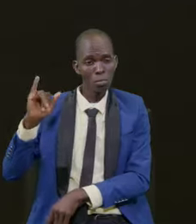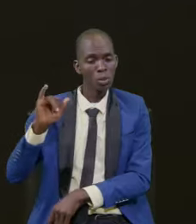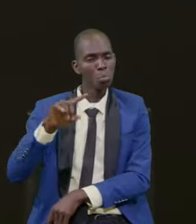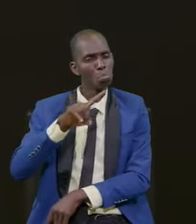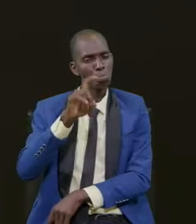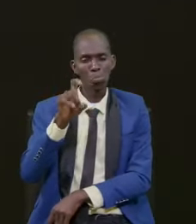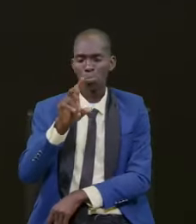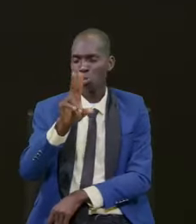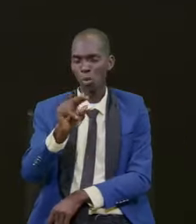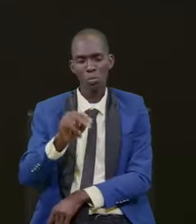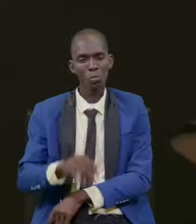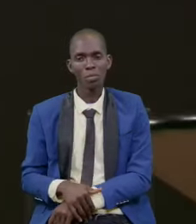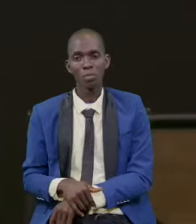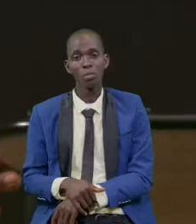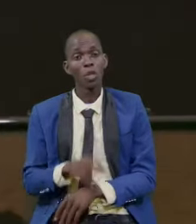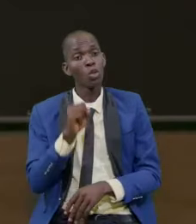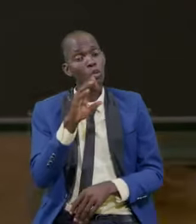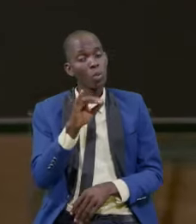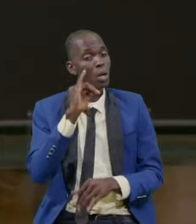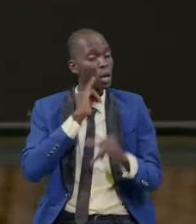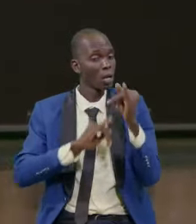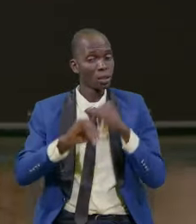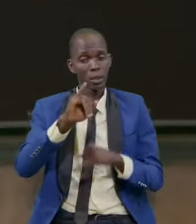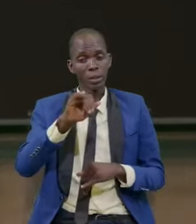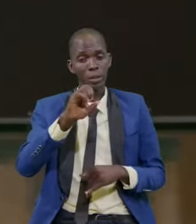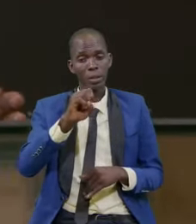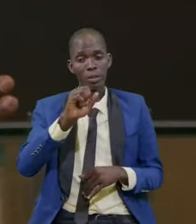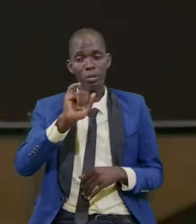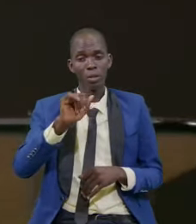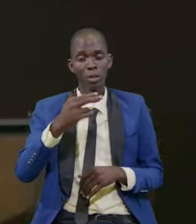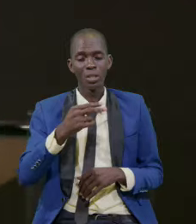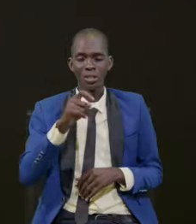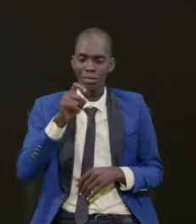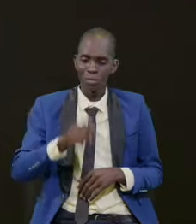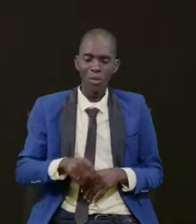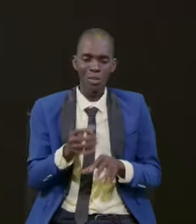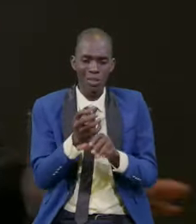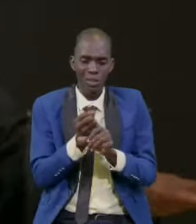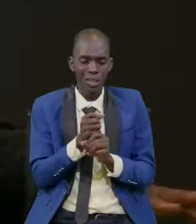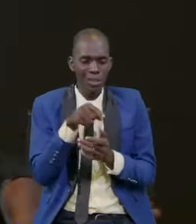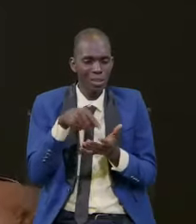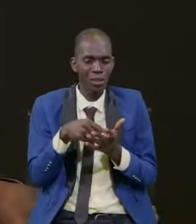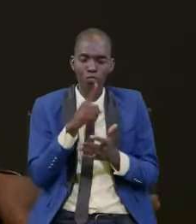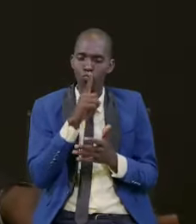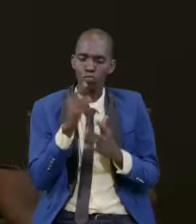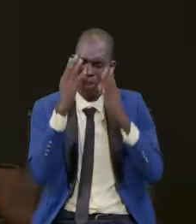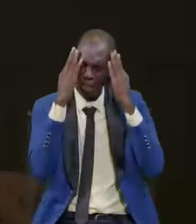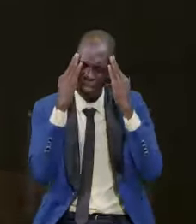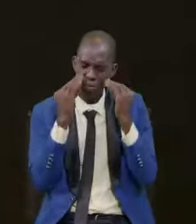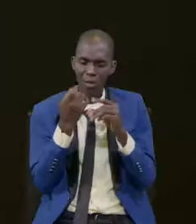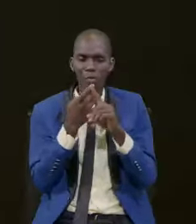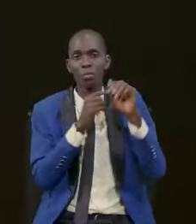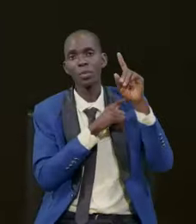No. So Isaiah needed this experience from the Lord. Lo,